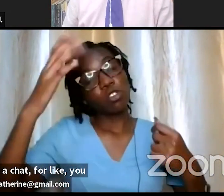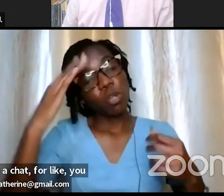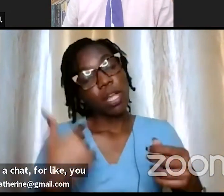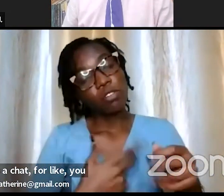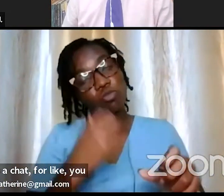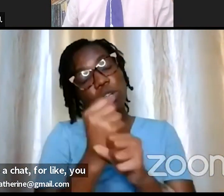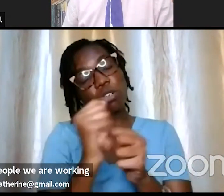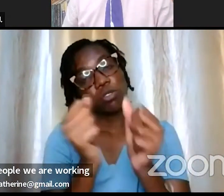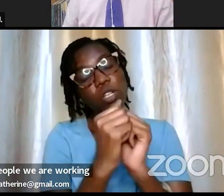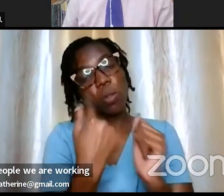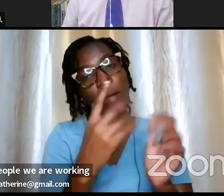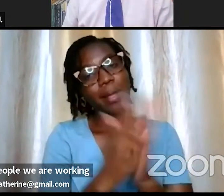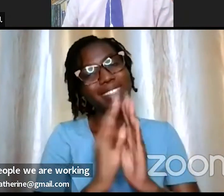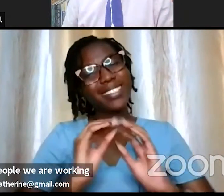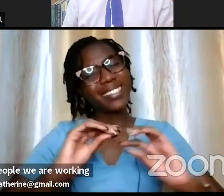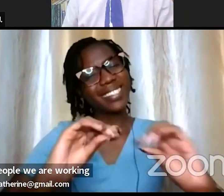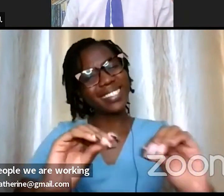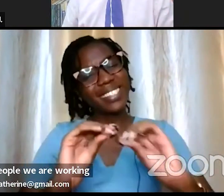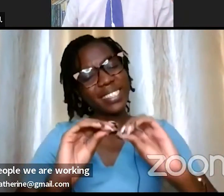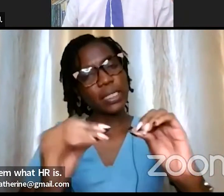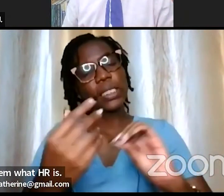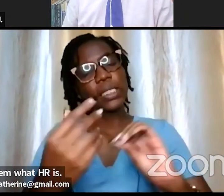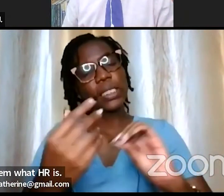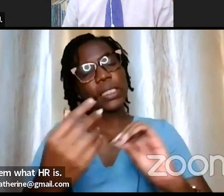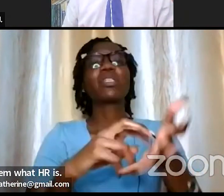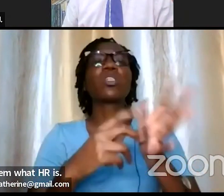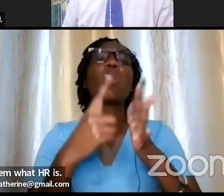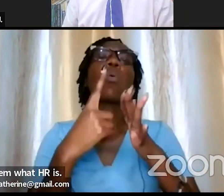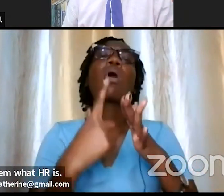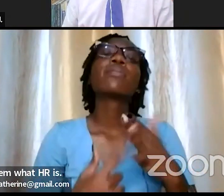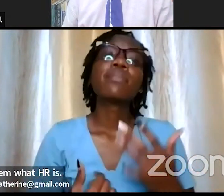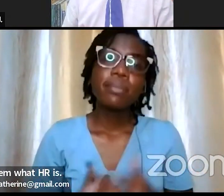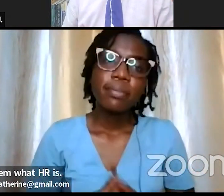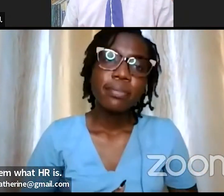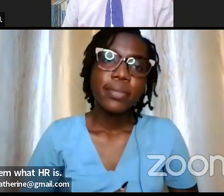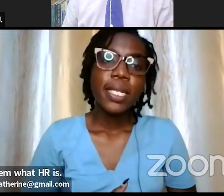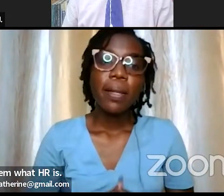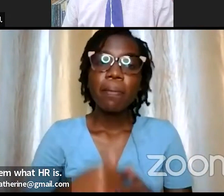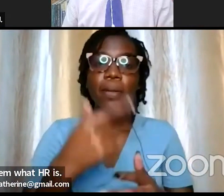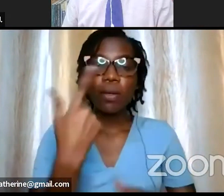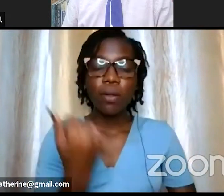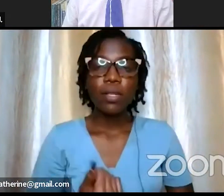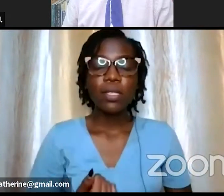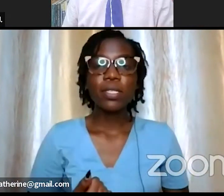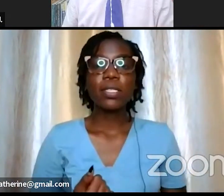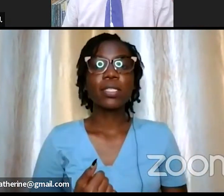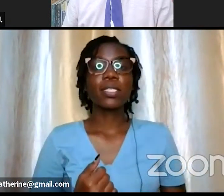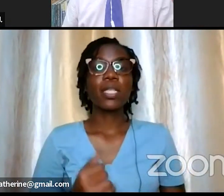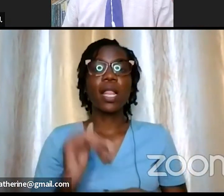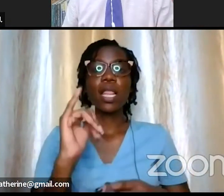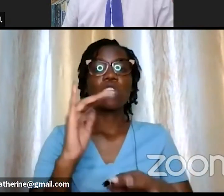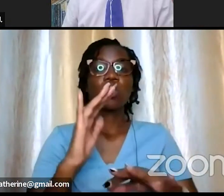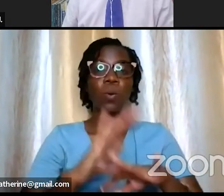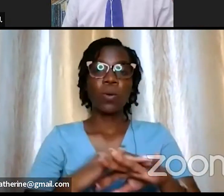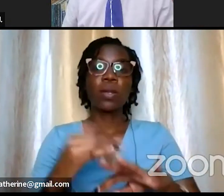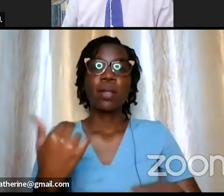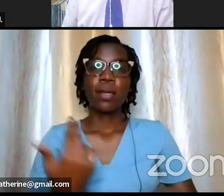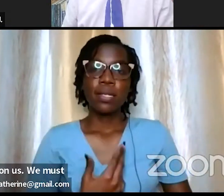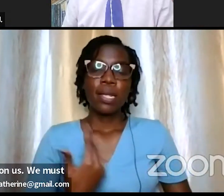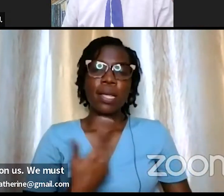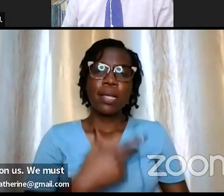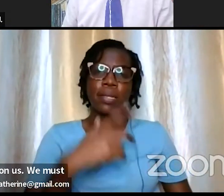them what HR is, because that is the onus is on us. We must teach